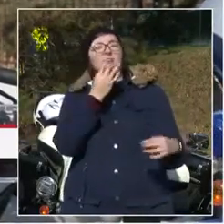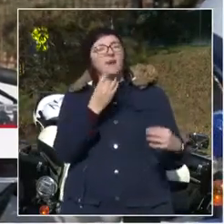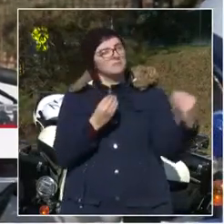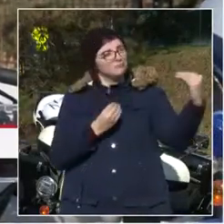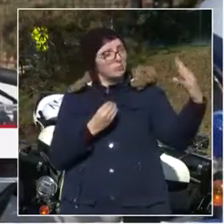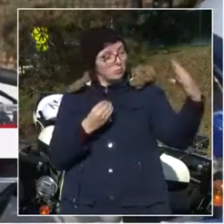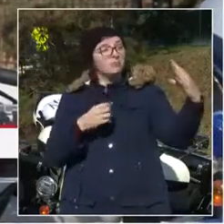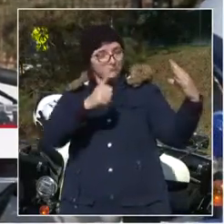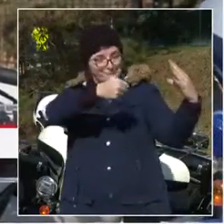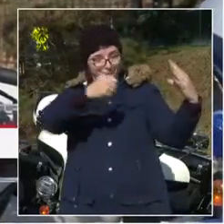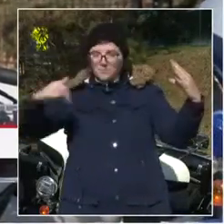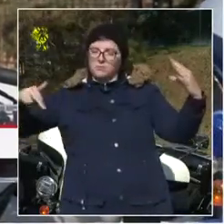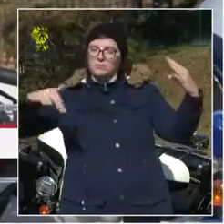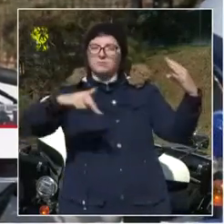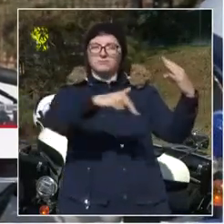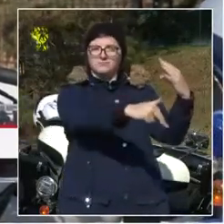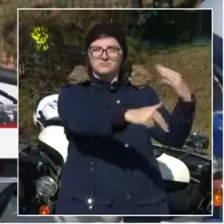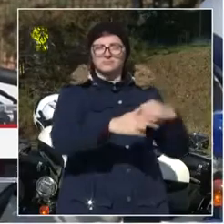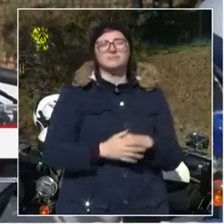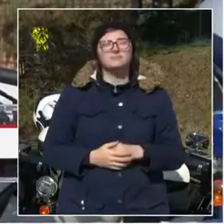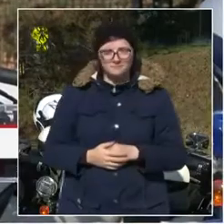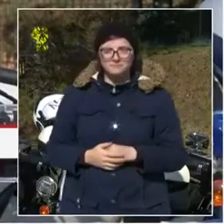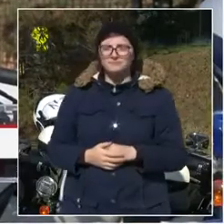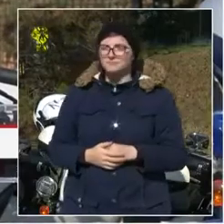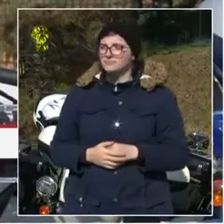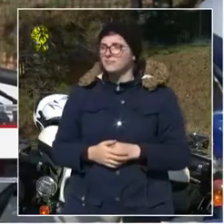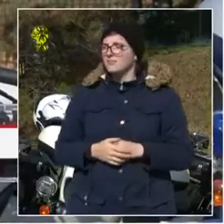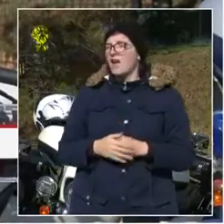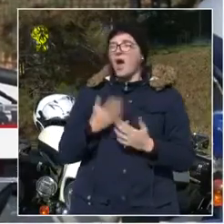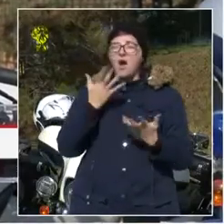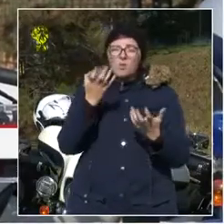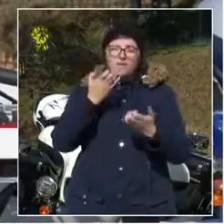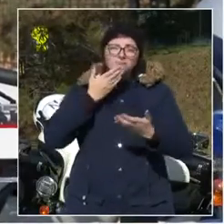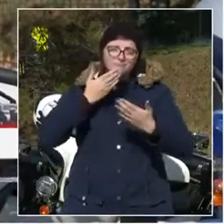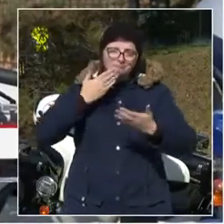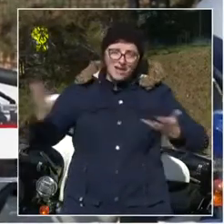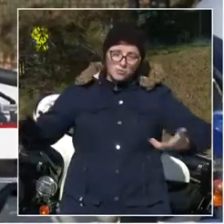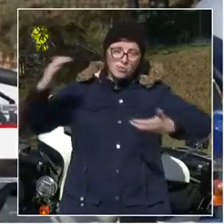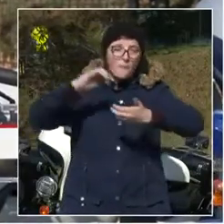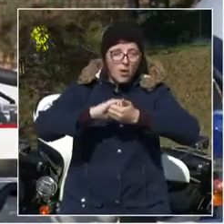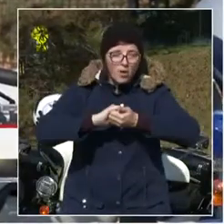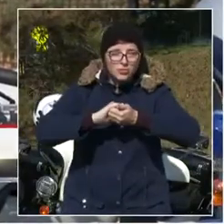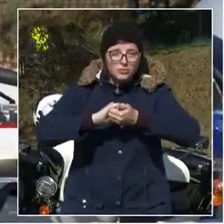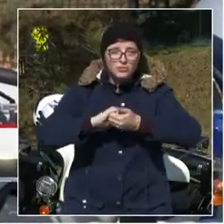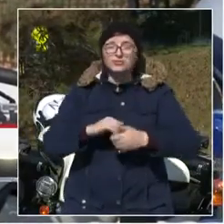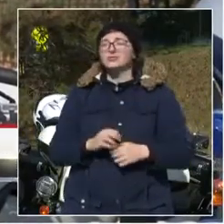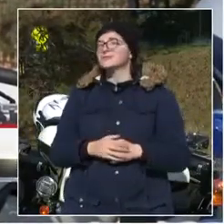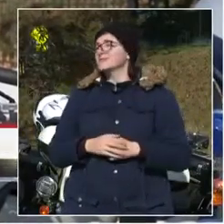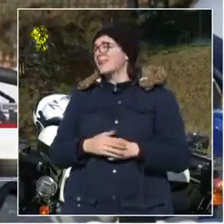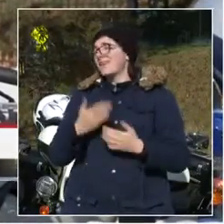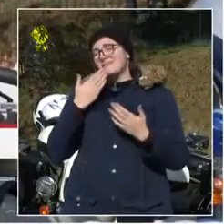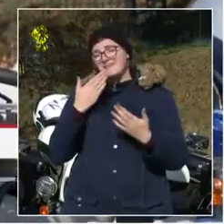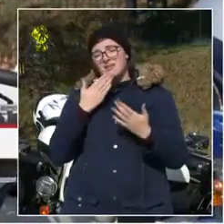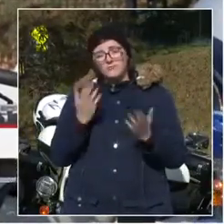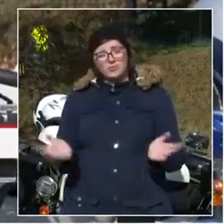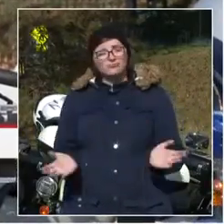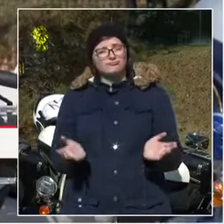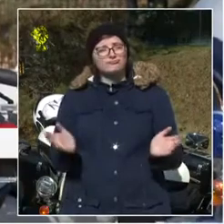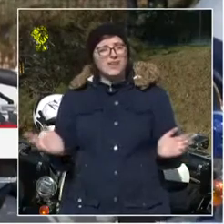regional partners. Our collective efforts give other jurisdictions a shared roadmap to safety in the metropolitan